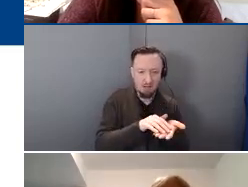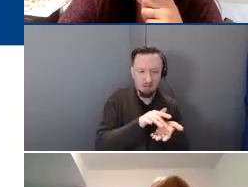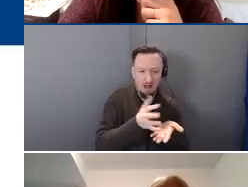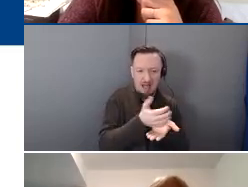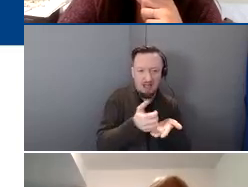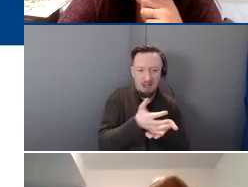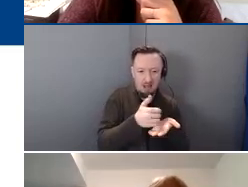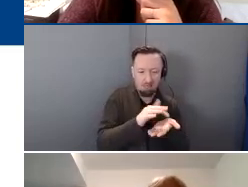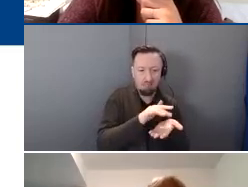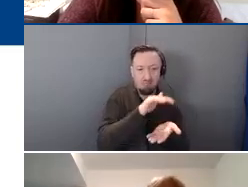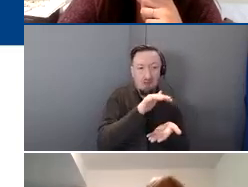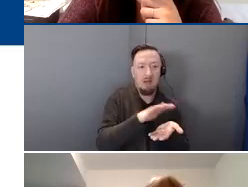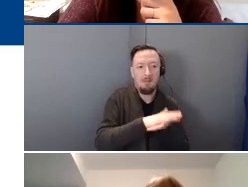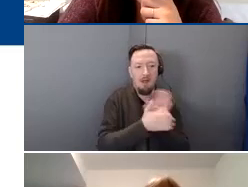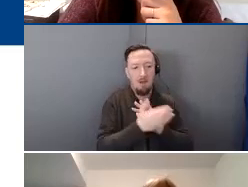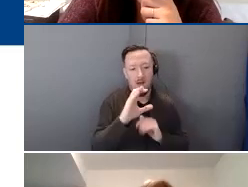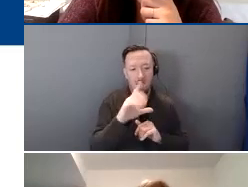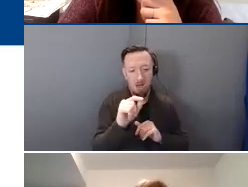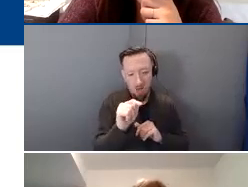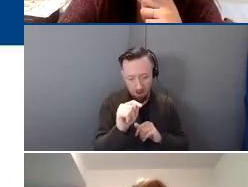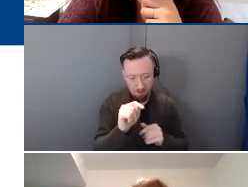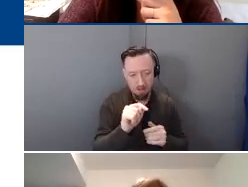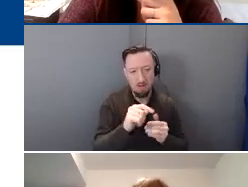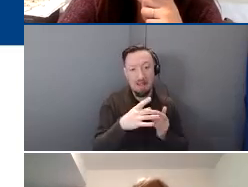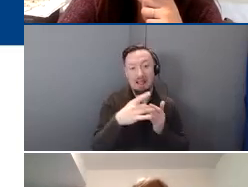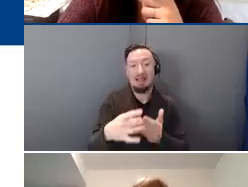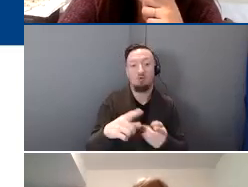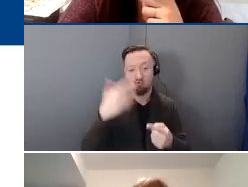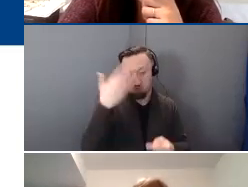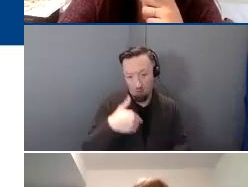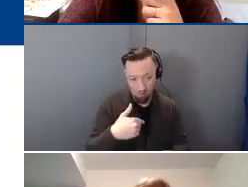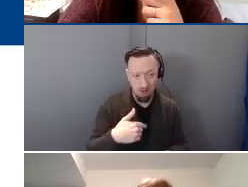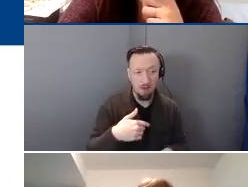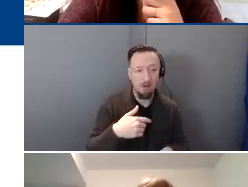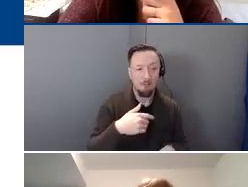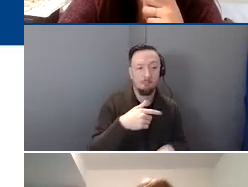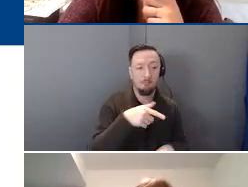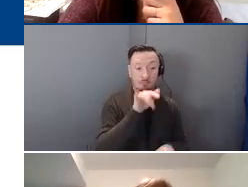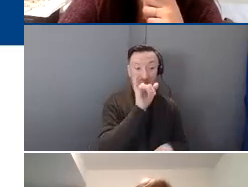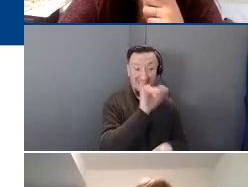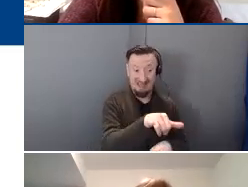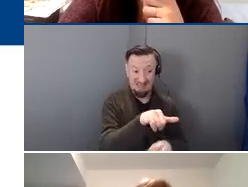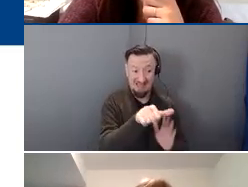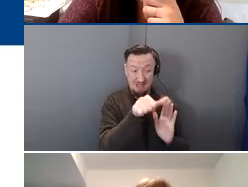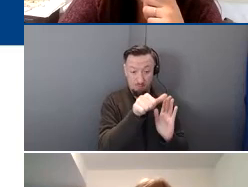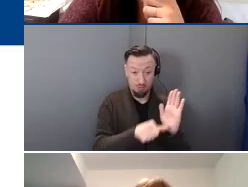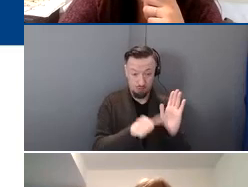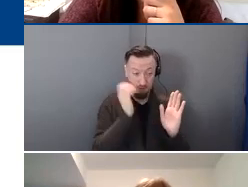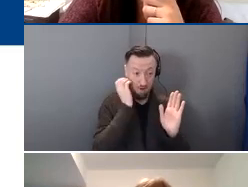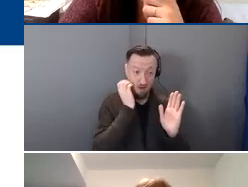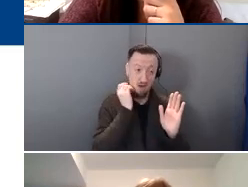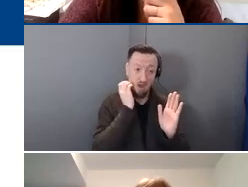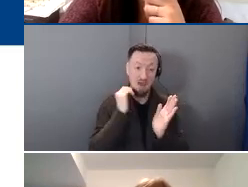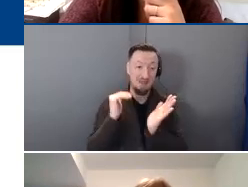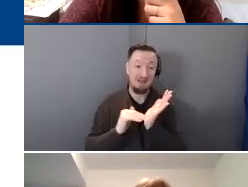patients tend to get clots, which could lead to strokes. And so in these procedures, what the providers are doing is they're going in